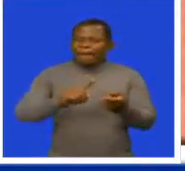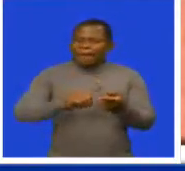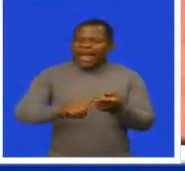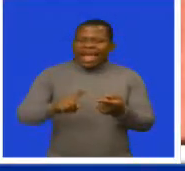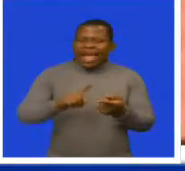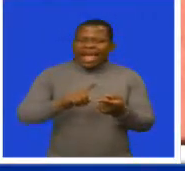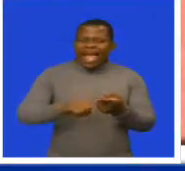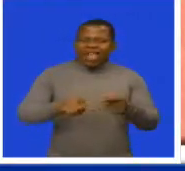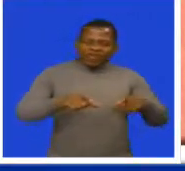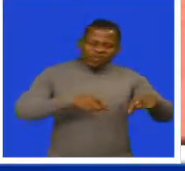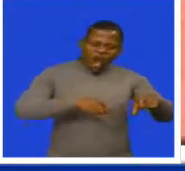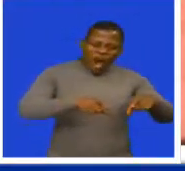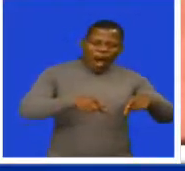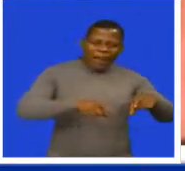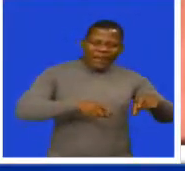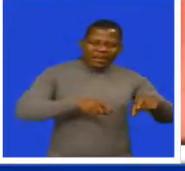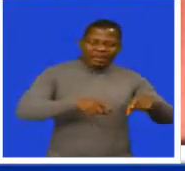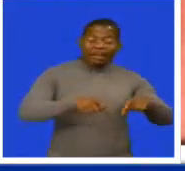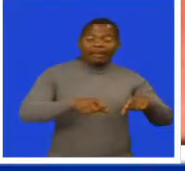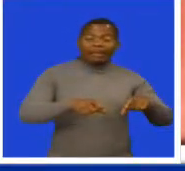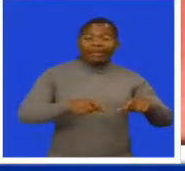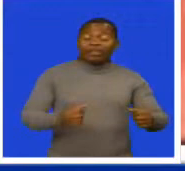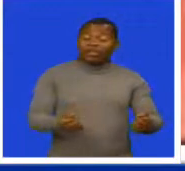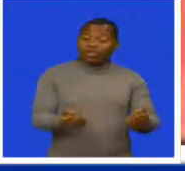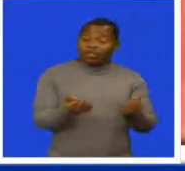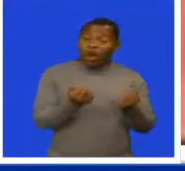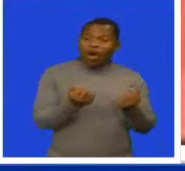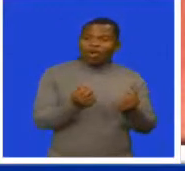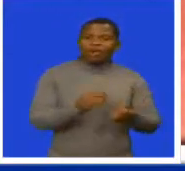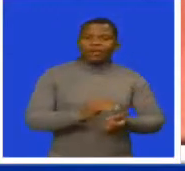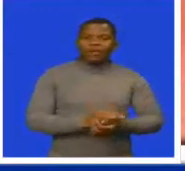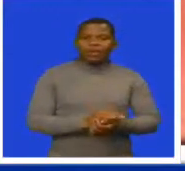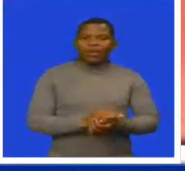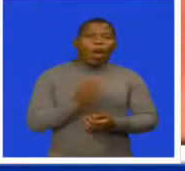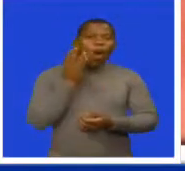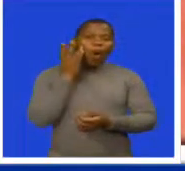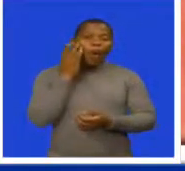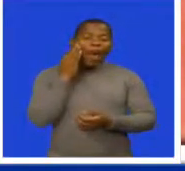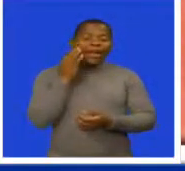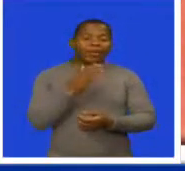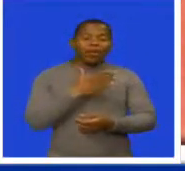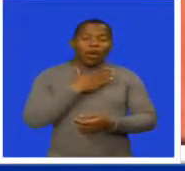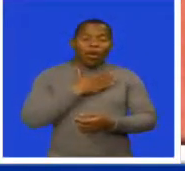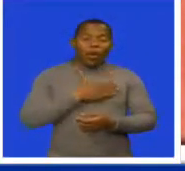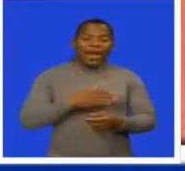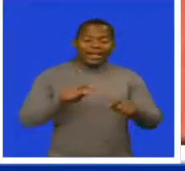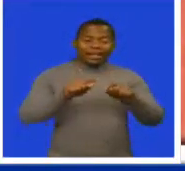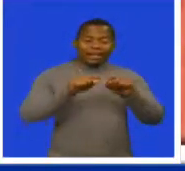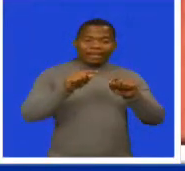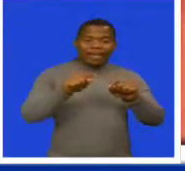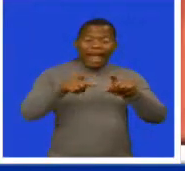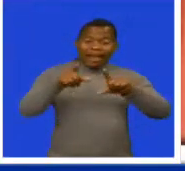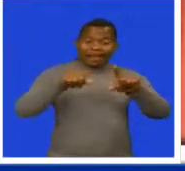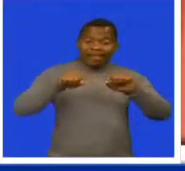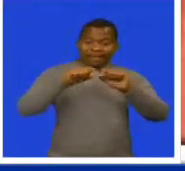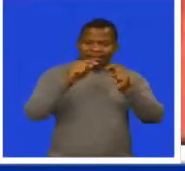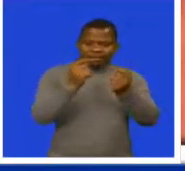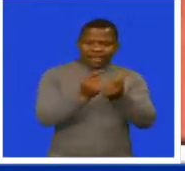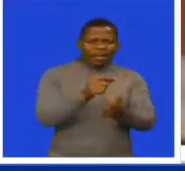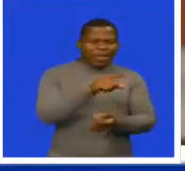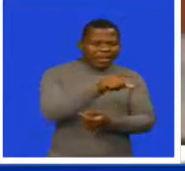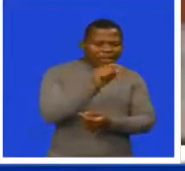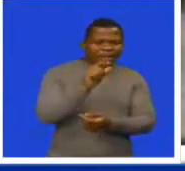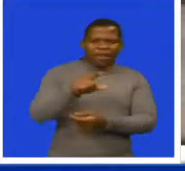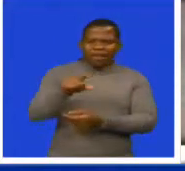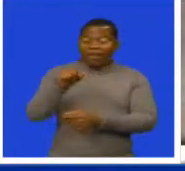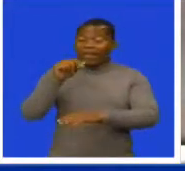stage of selecting or electing a national team, we have highly competitive players labadawungena